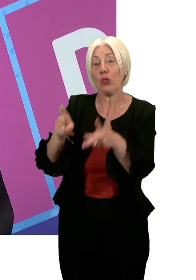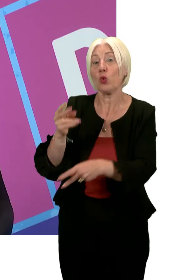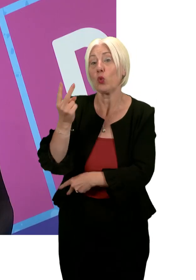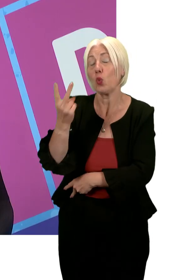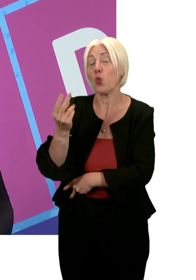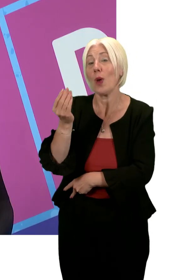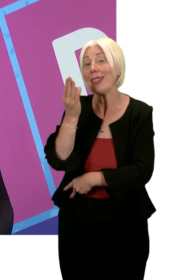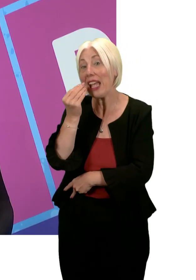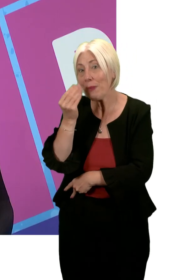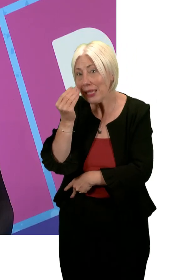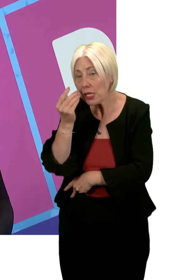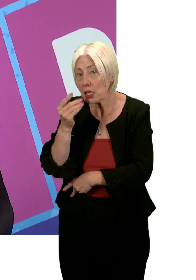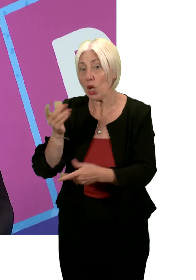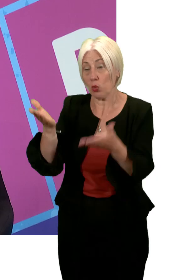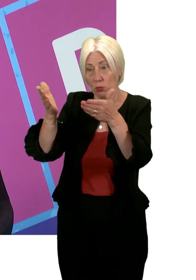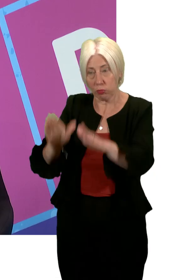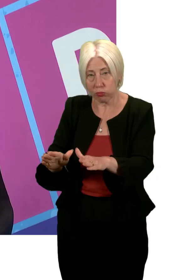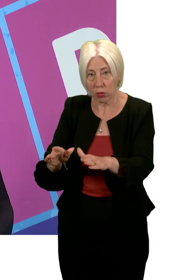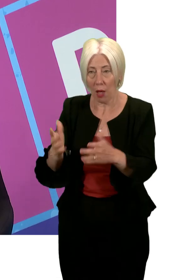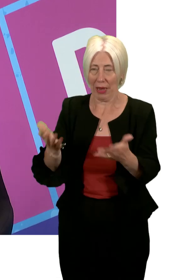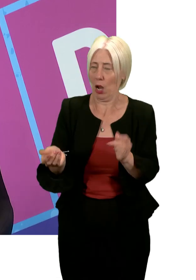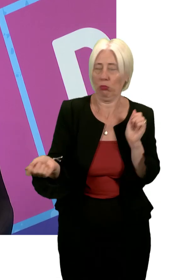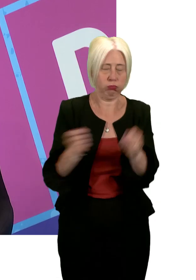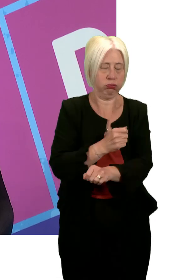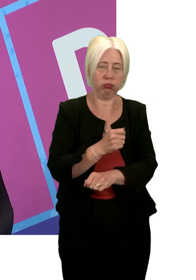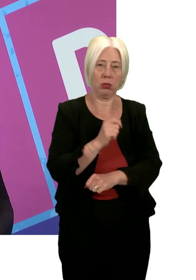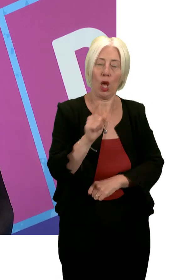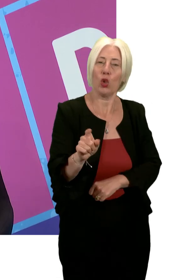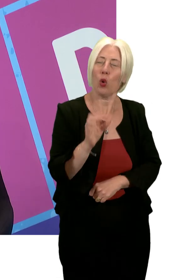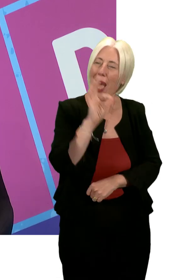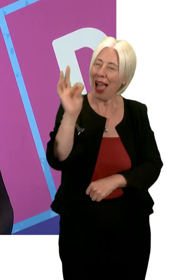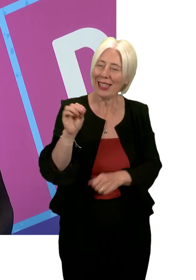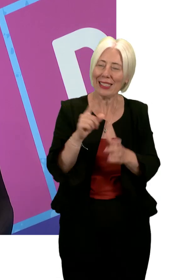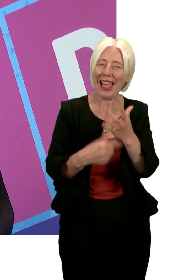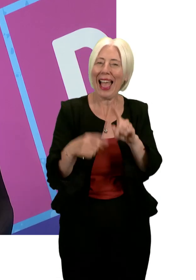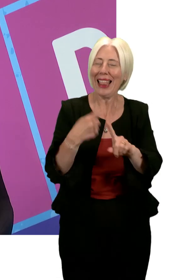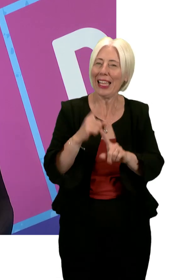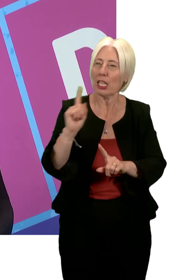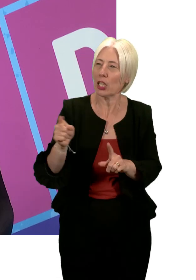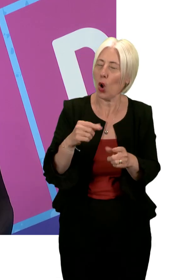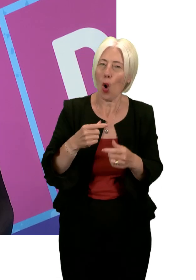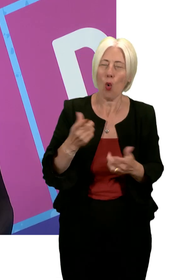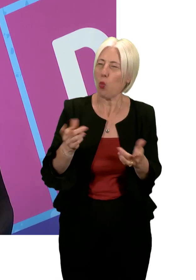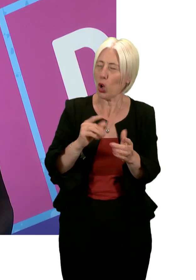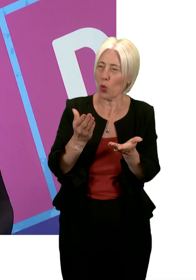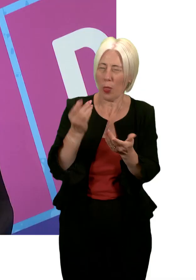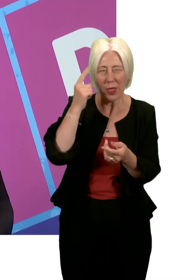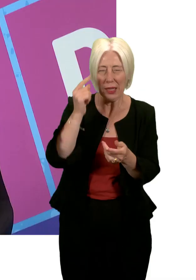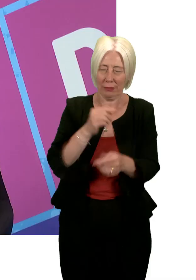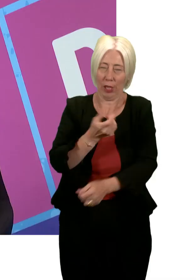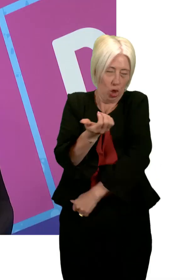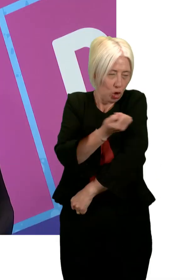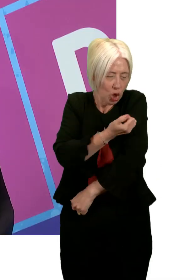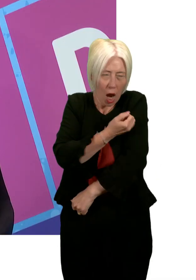I'll come to Alex first about this, what do you think the role should be in the drugs in improving public health